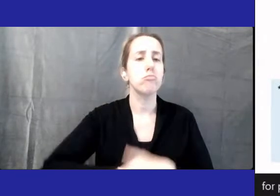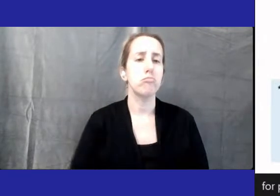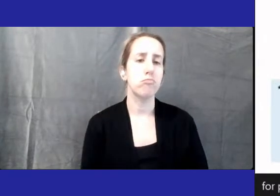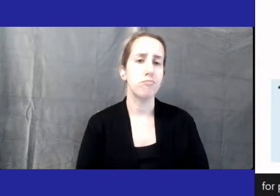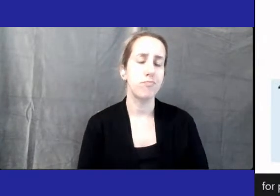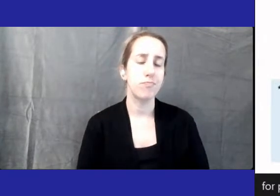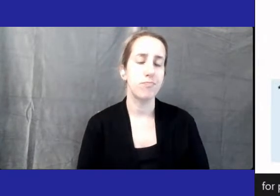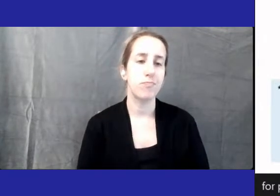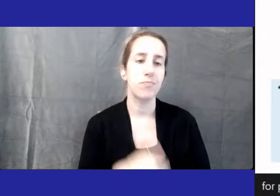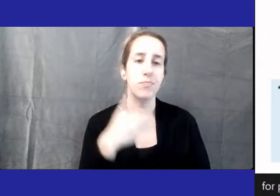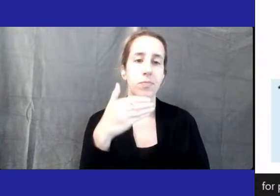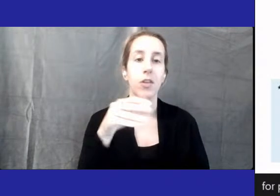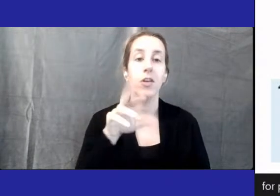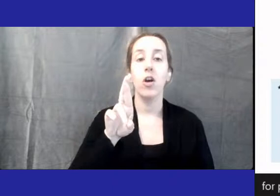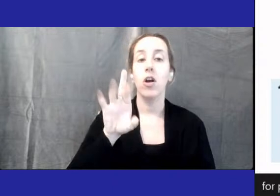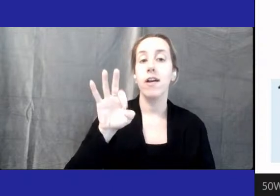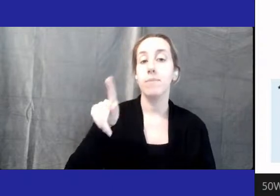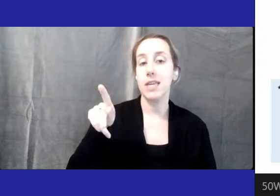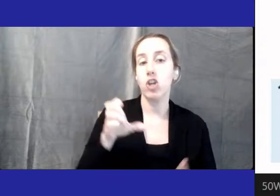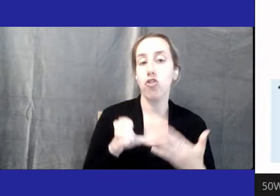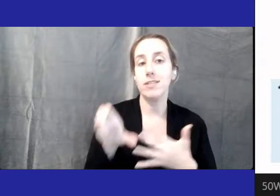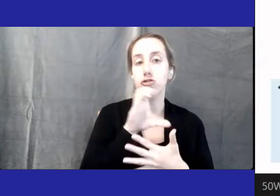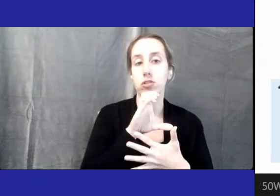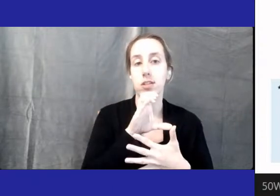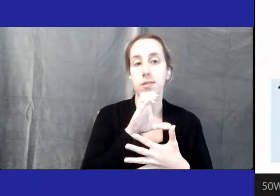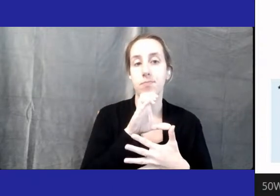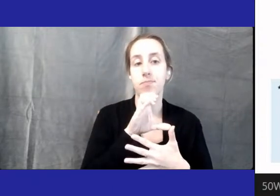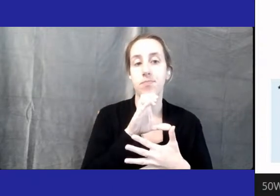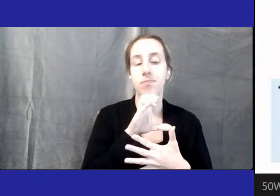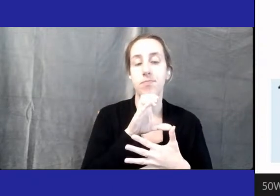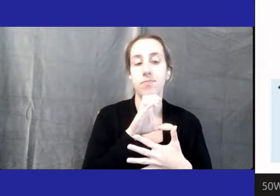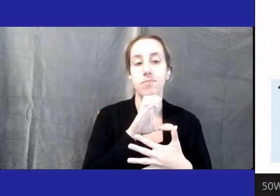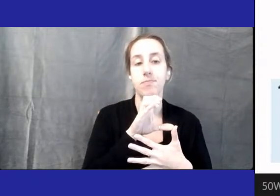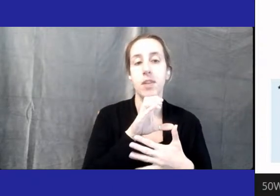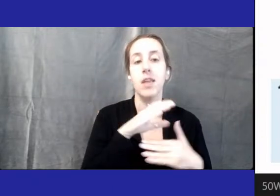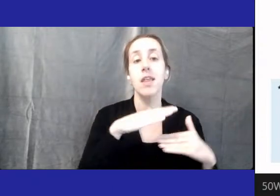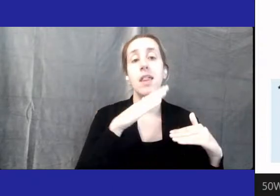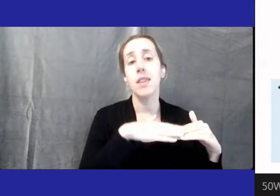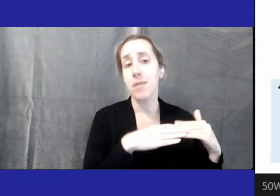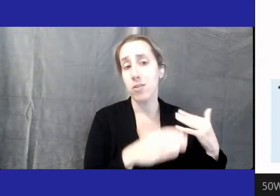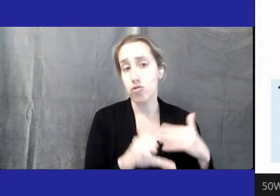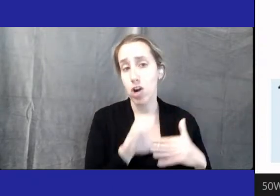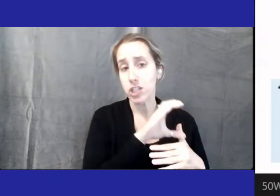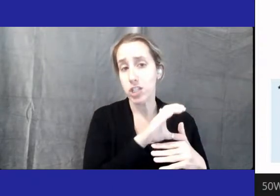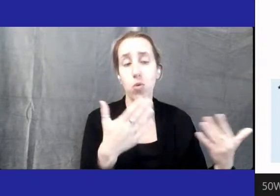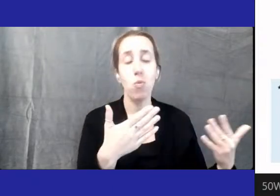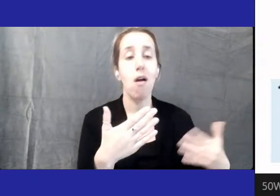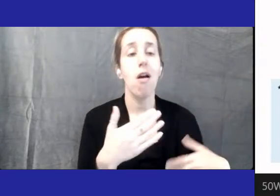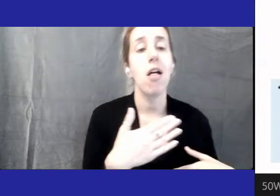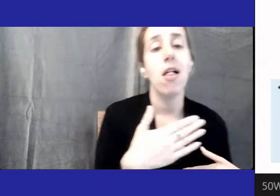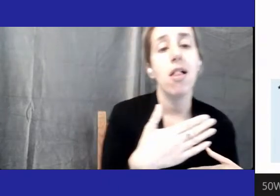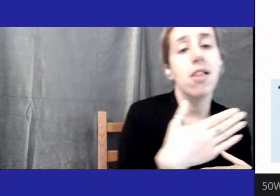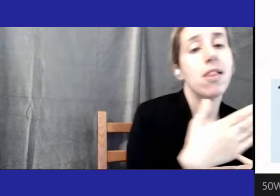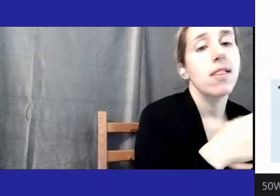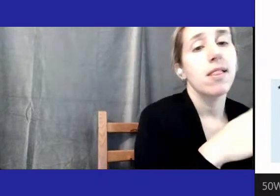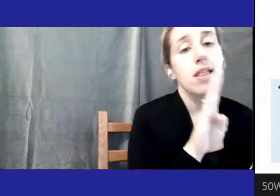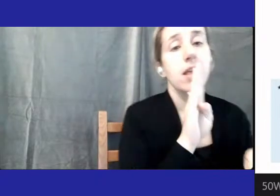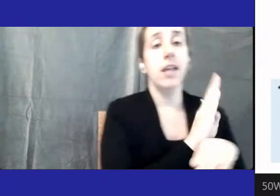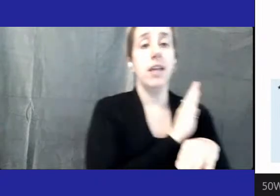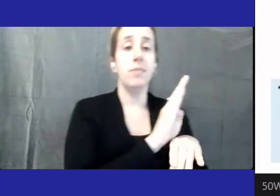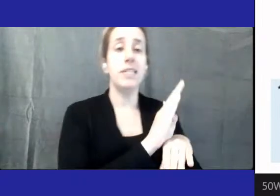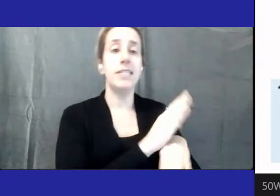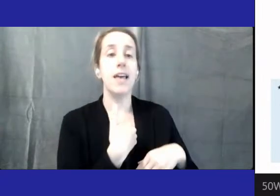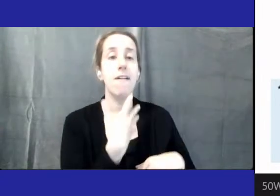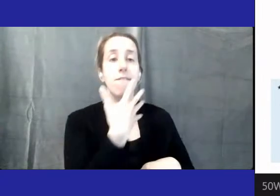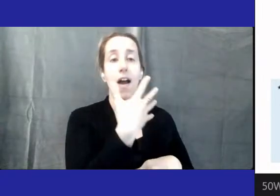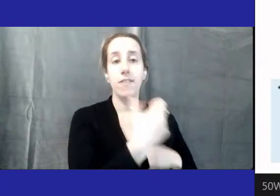For the RFP criteria, the minimum criteria that we looked at was that the business have 5 years of experience with similar